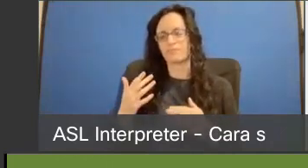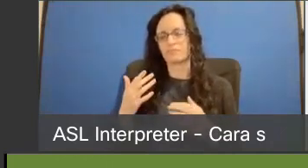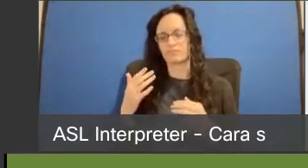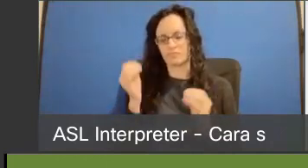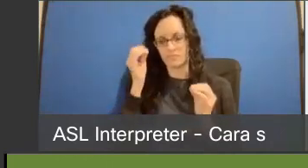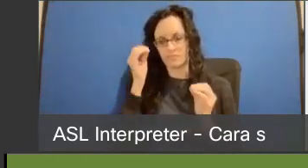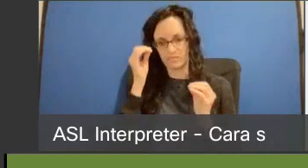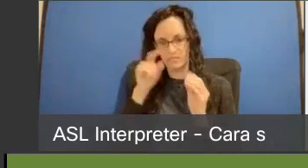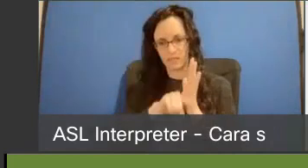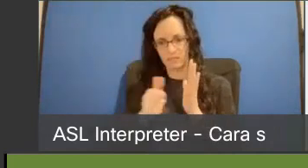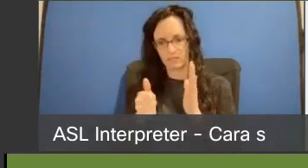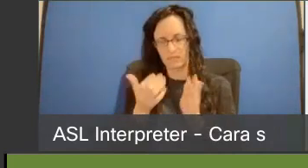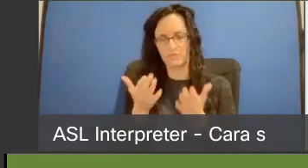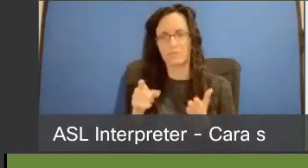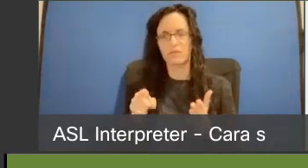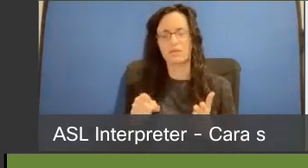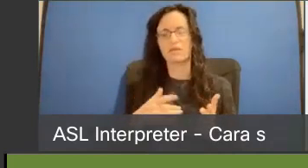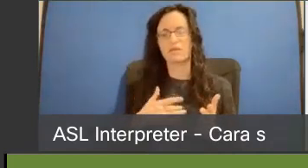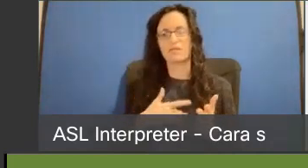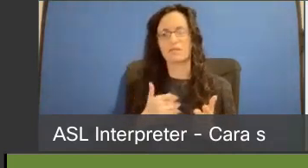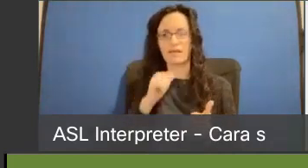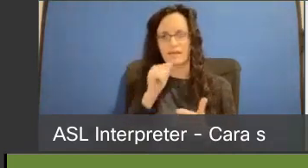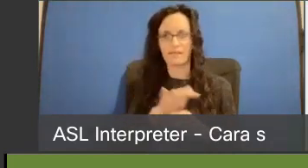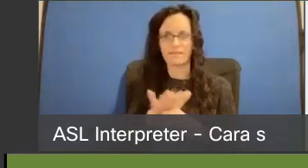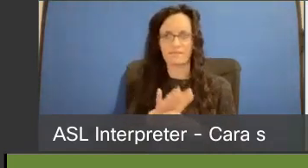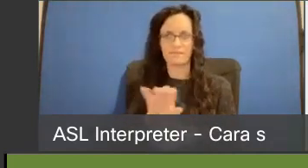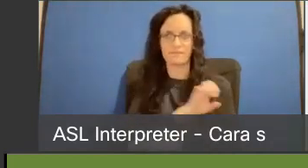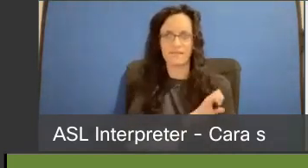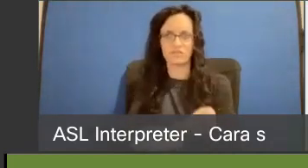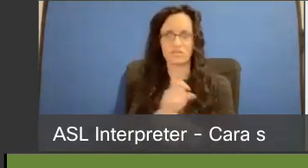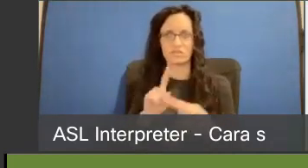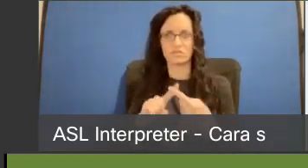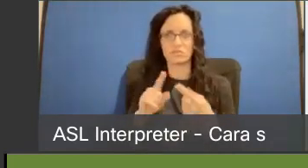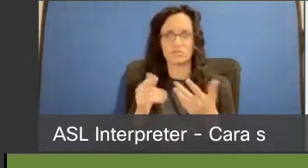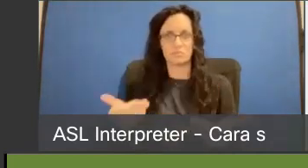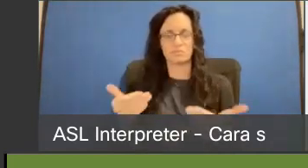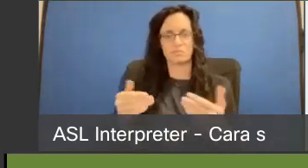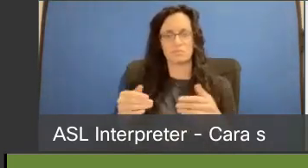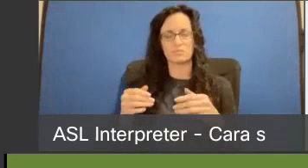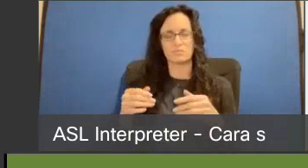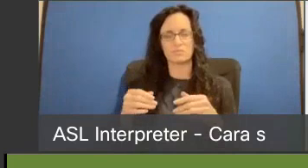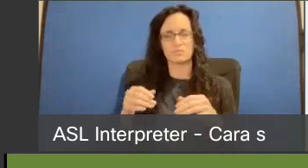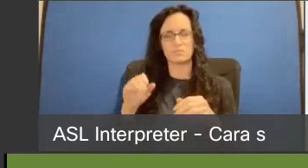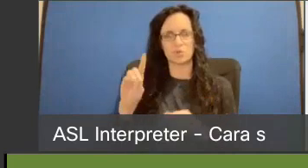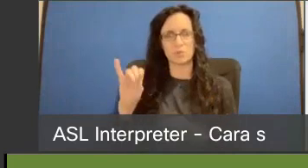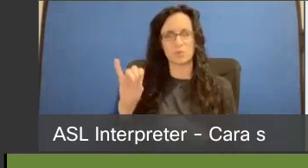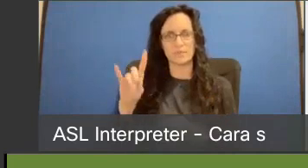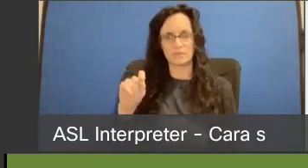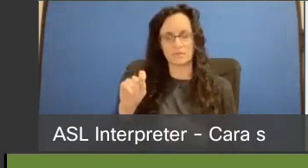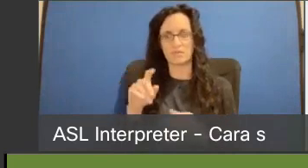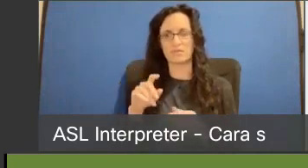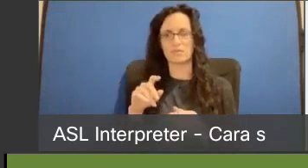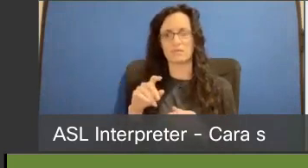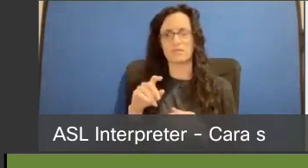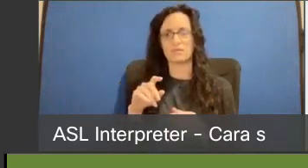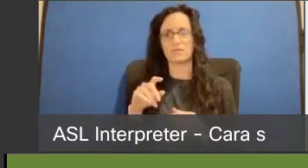ideation may feel like they don't even have enough energy to kind of move forward into action, and that sometimes when somebody begins, I